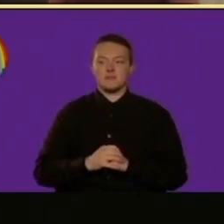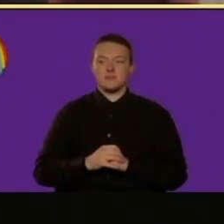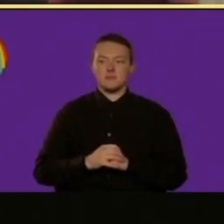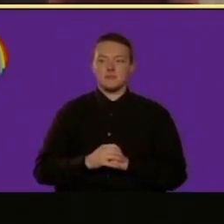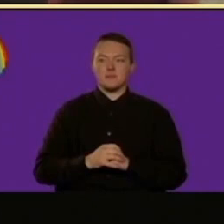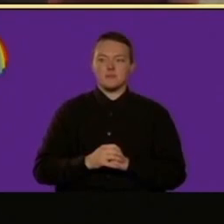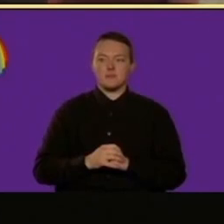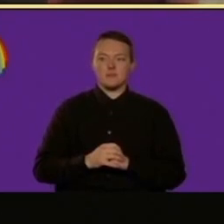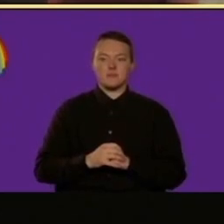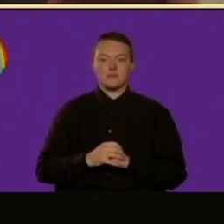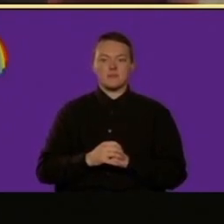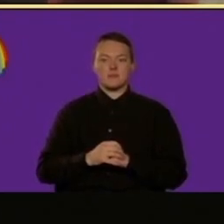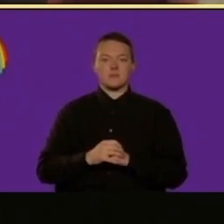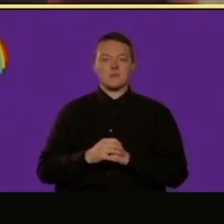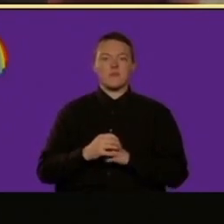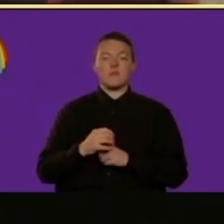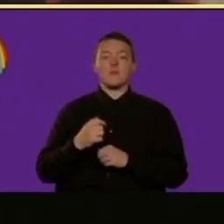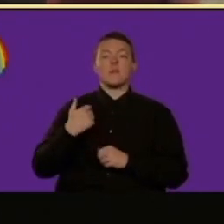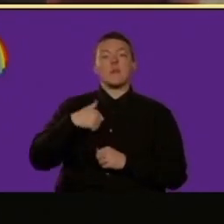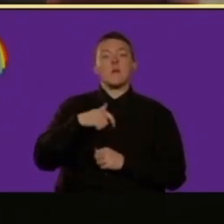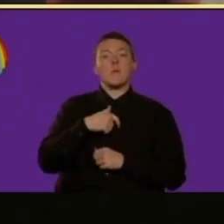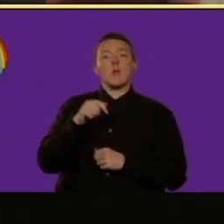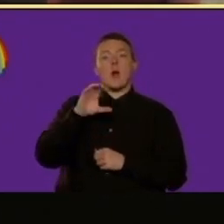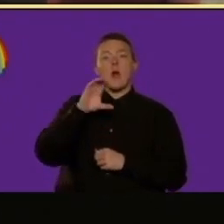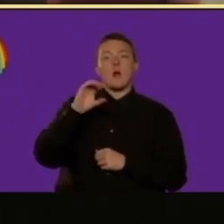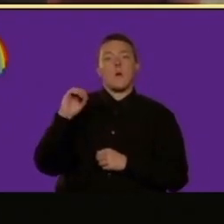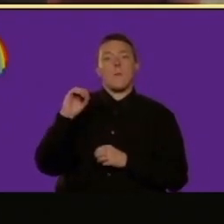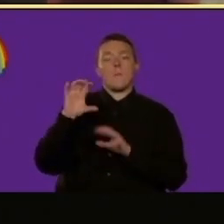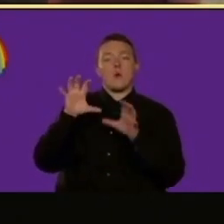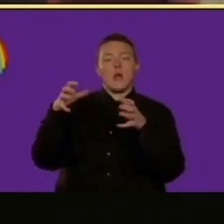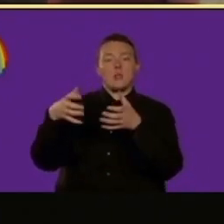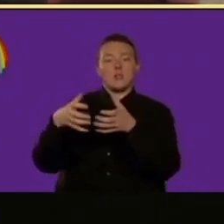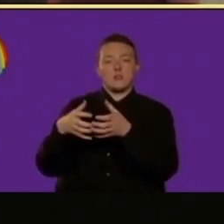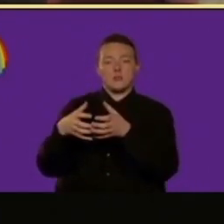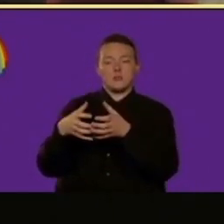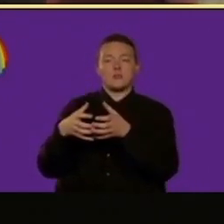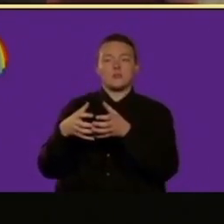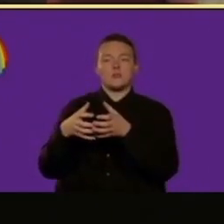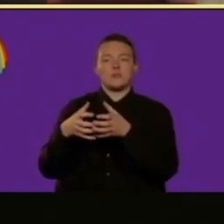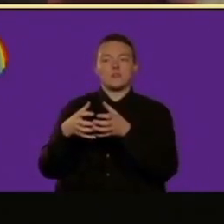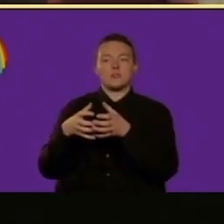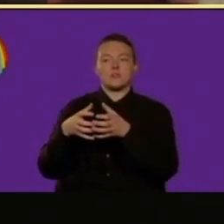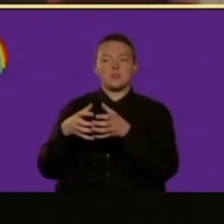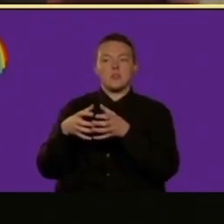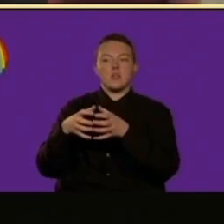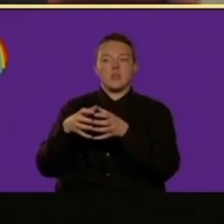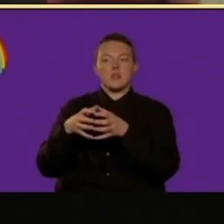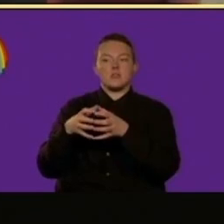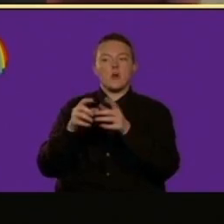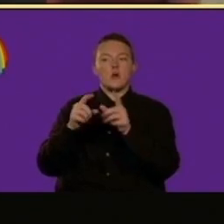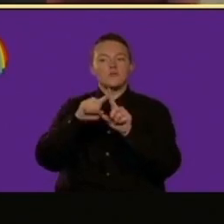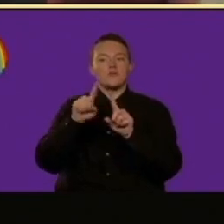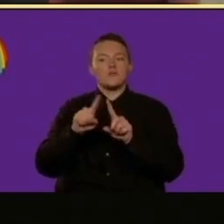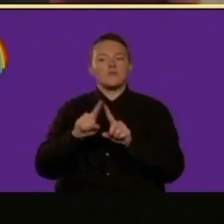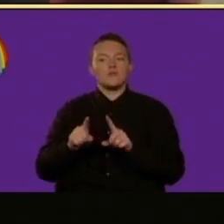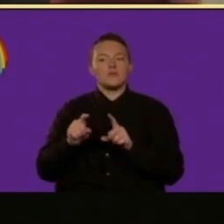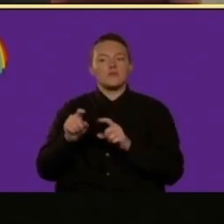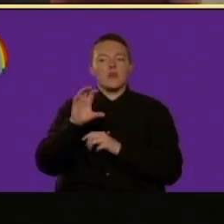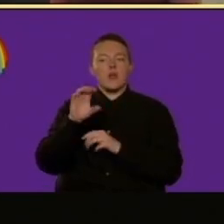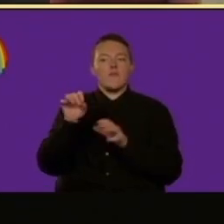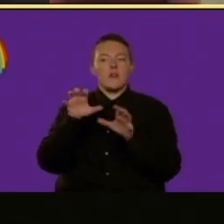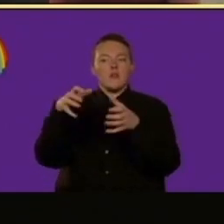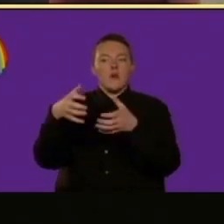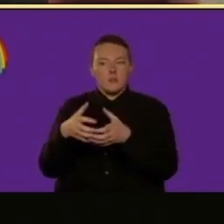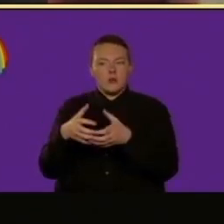to 1.1 million students tend to have, and 40% of these students speak one or more languages